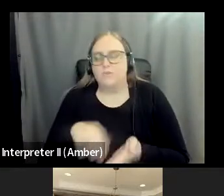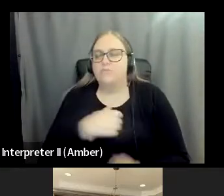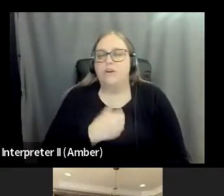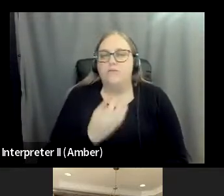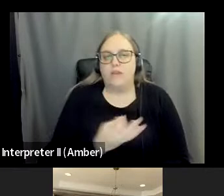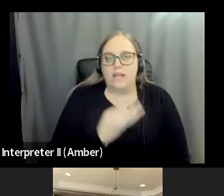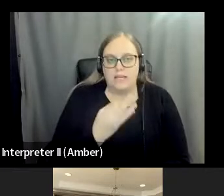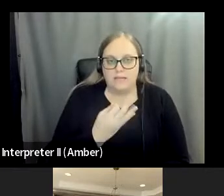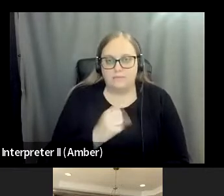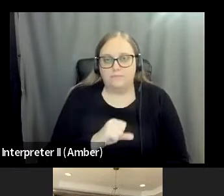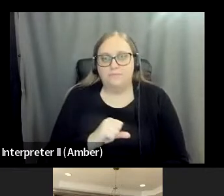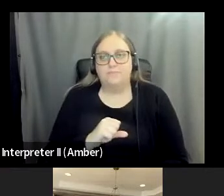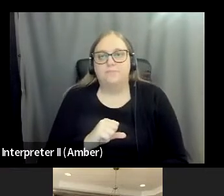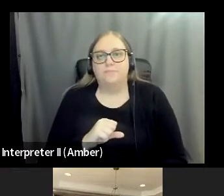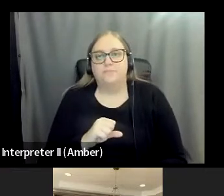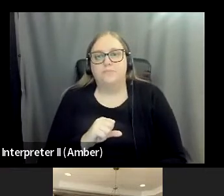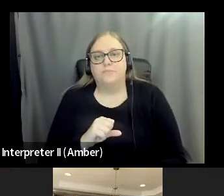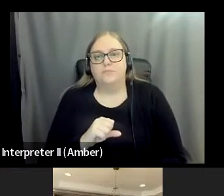Friday.